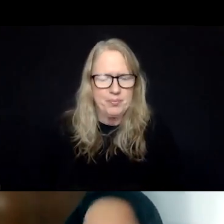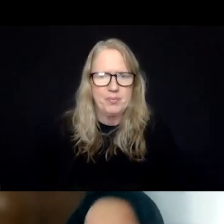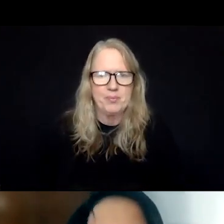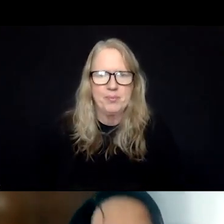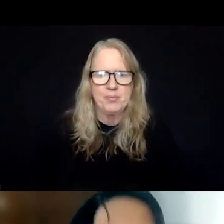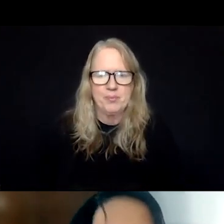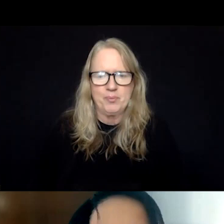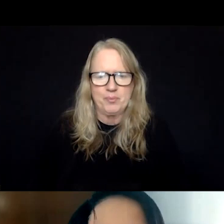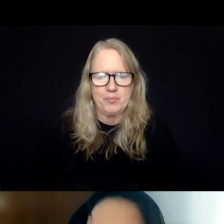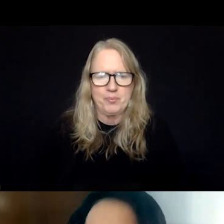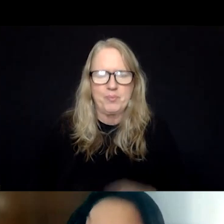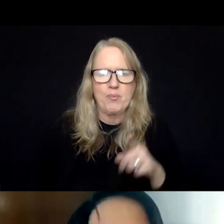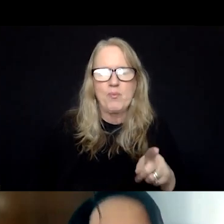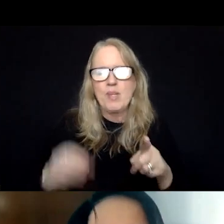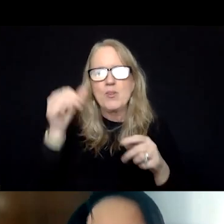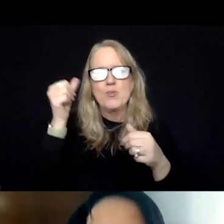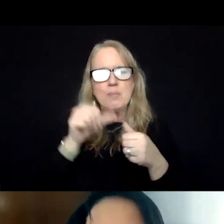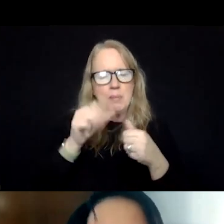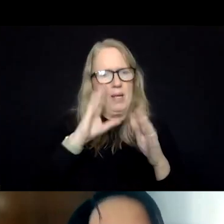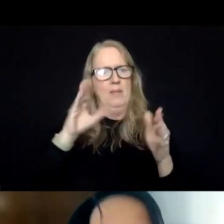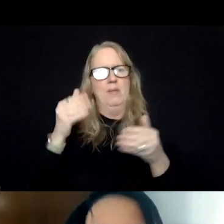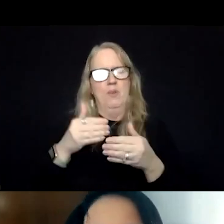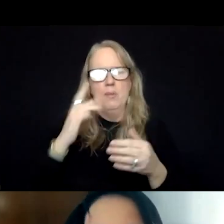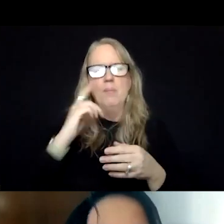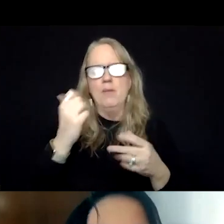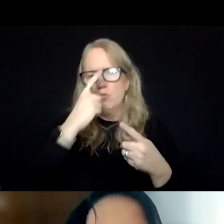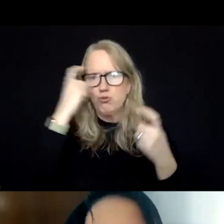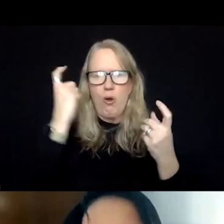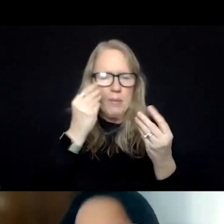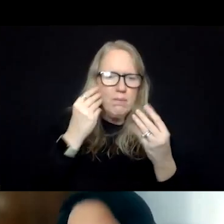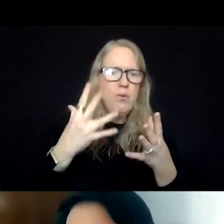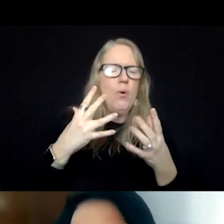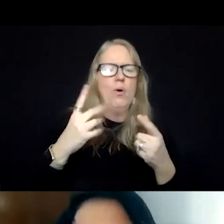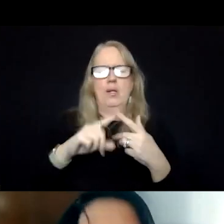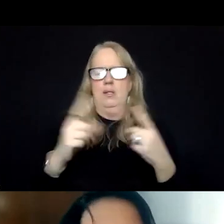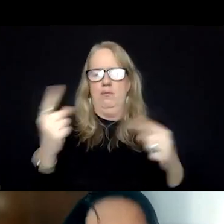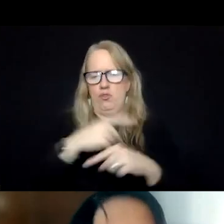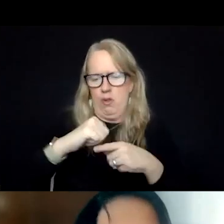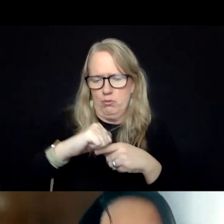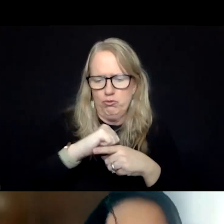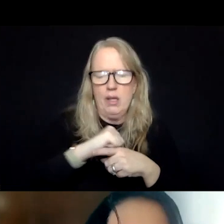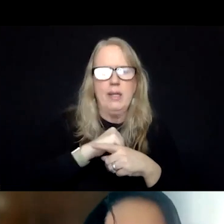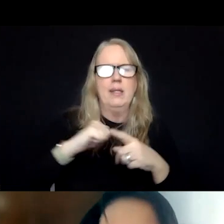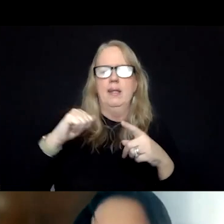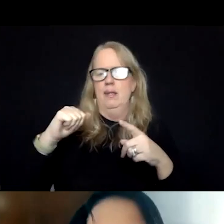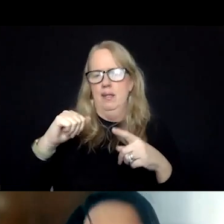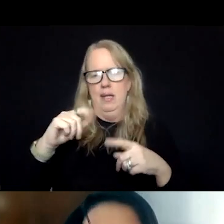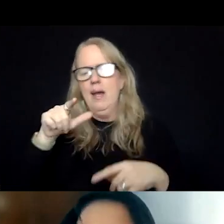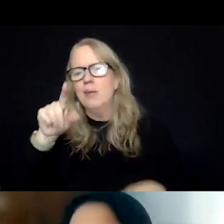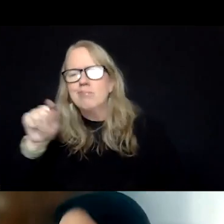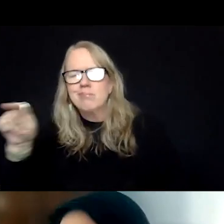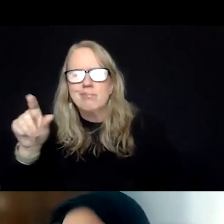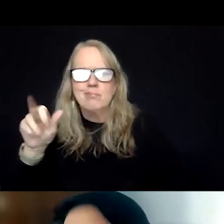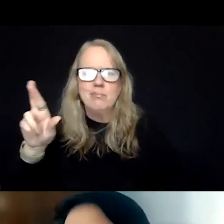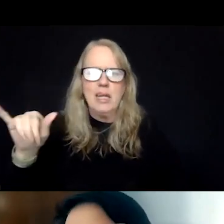So just remember, we've got to focus on trauma-informed practices, the importance of cross-training and partnerships, like Mary and others said.